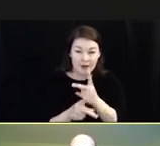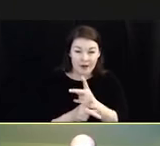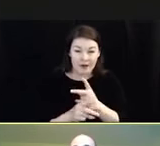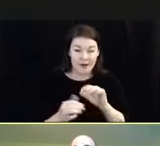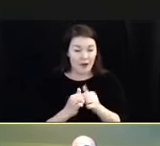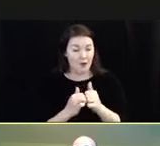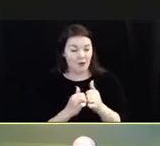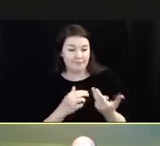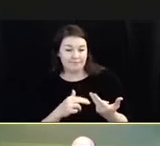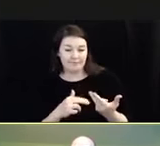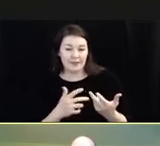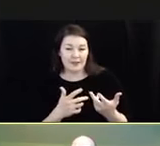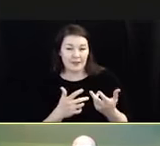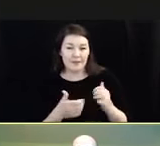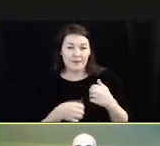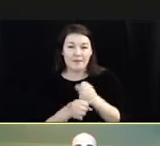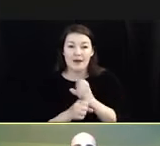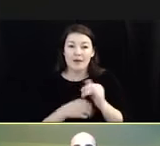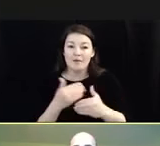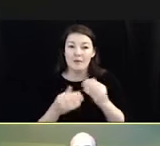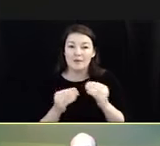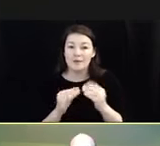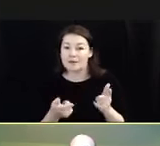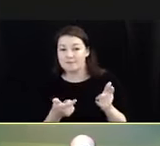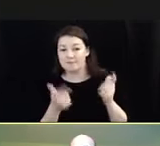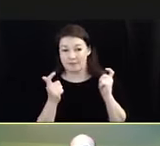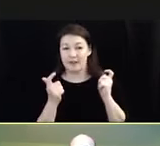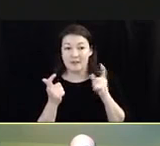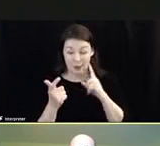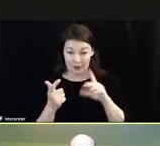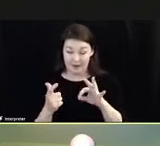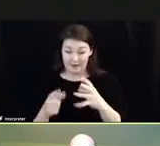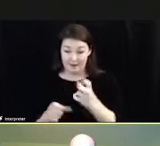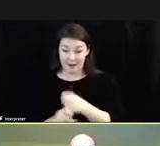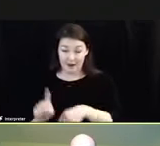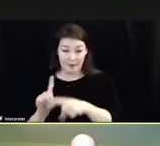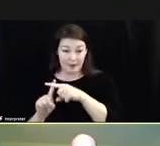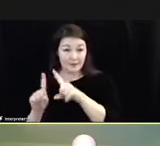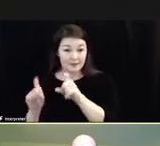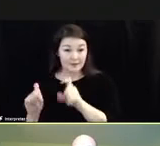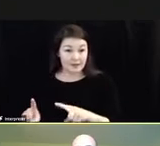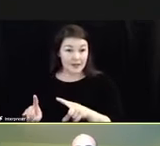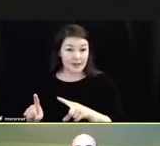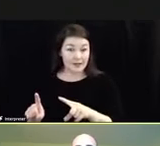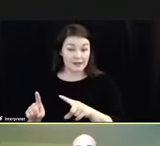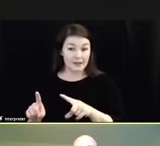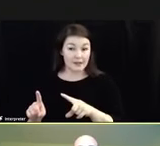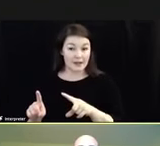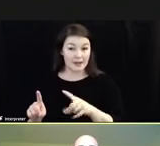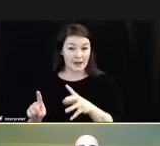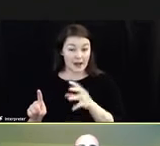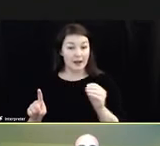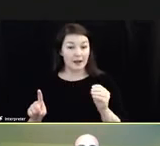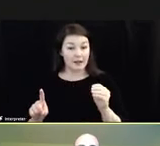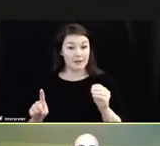ensure that members of the public who have a positive test and then identify themselves as being,